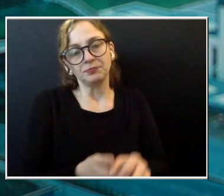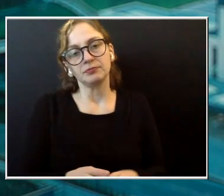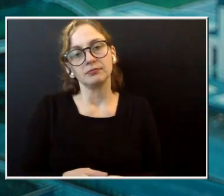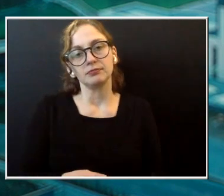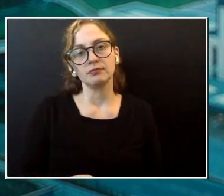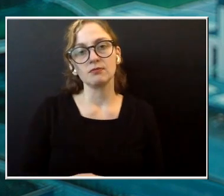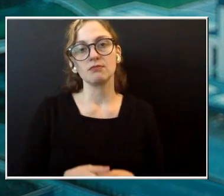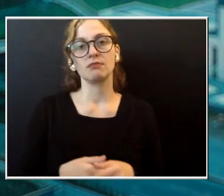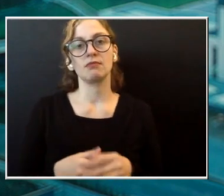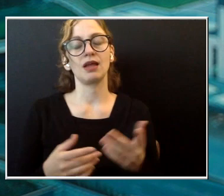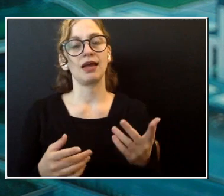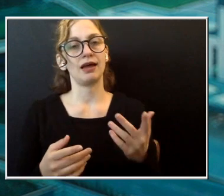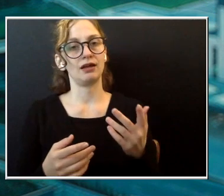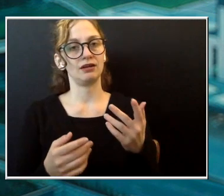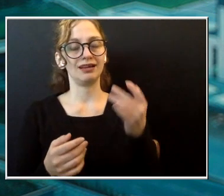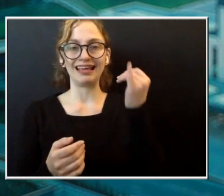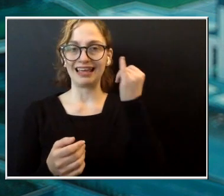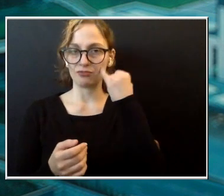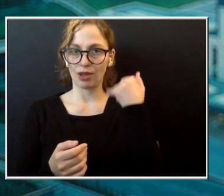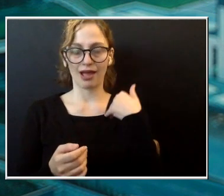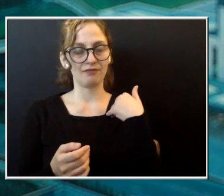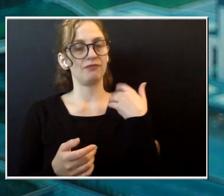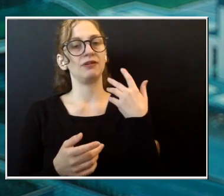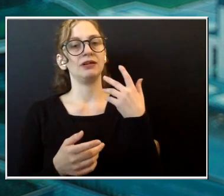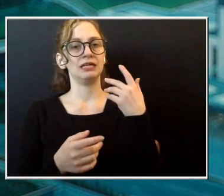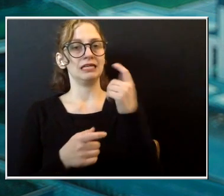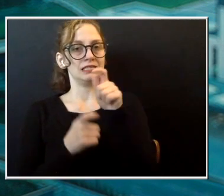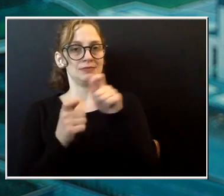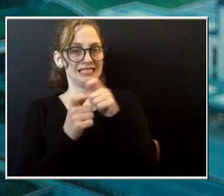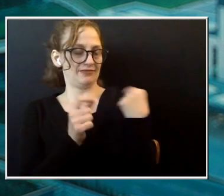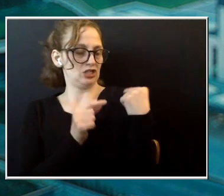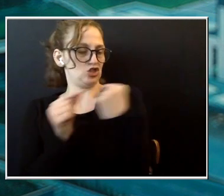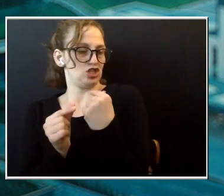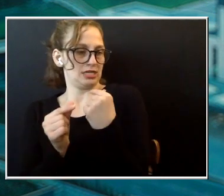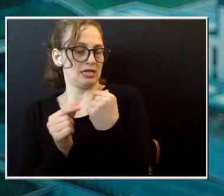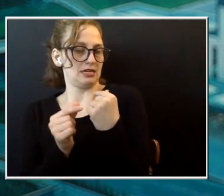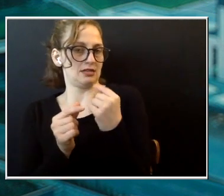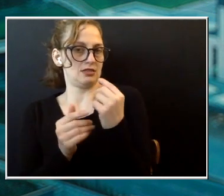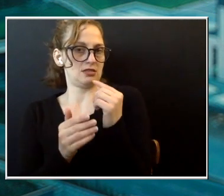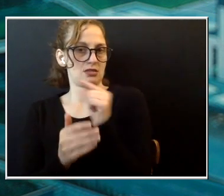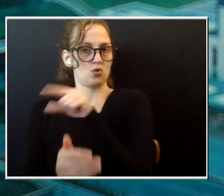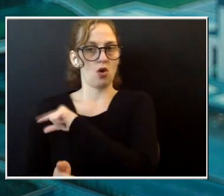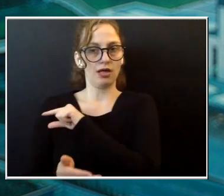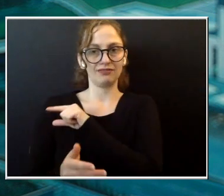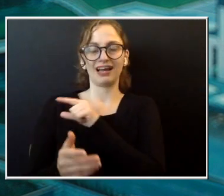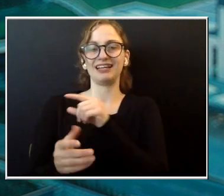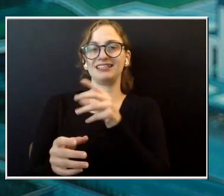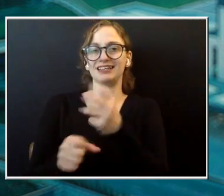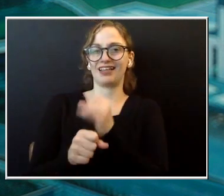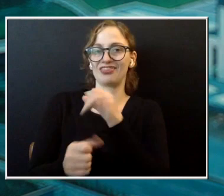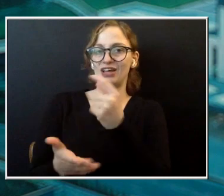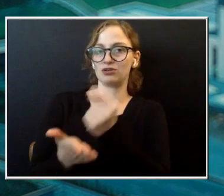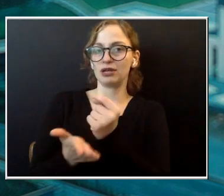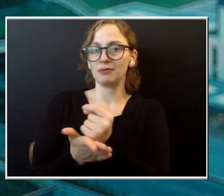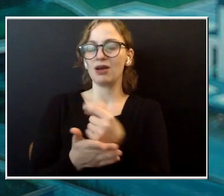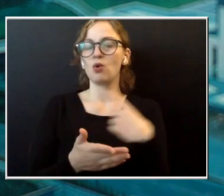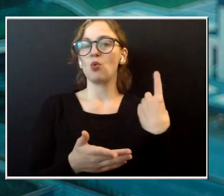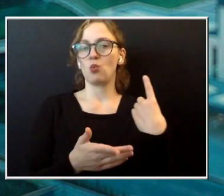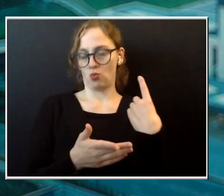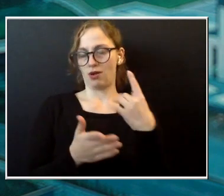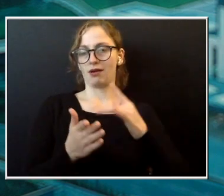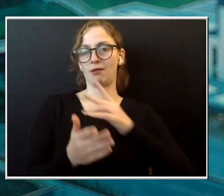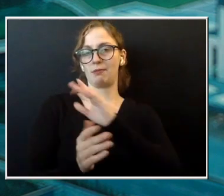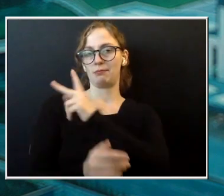that. And her husband wondered about her because he didn't hear her coughing the morning after she started taking the drug. And he went up to